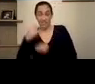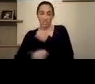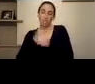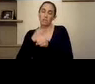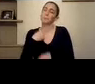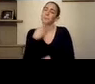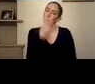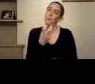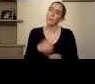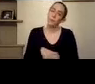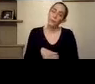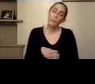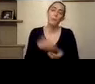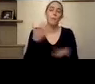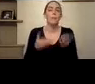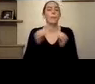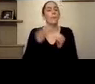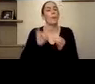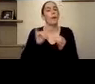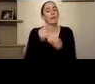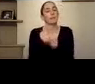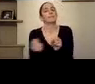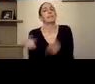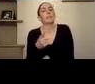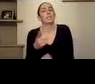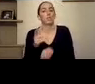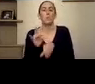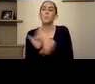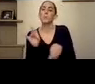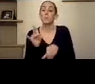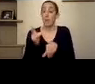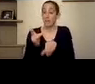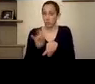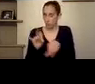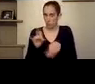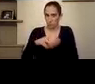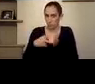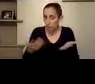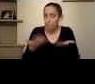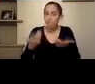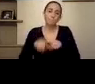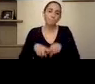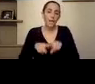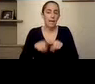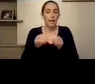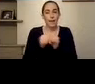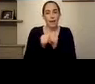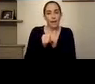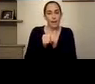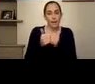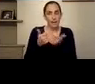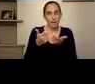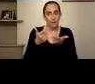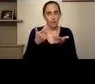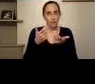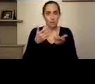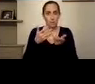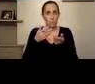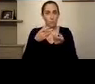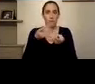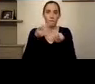us sometime early next year. How early, it sort of depends on how efficient we are doing something we've never ever done in our